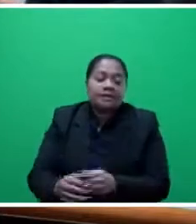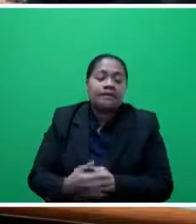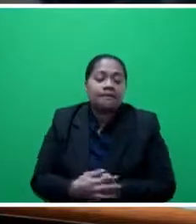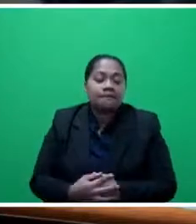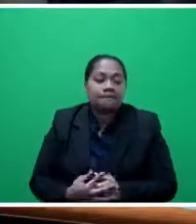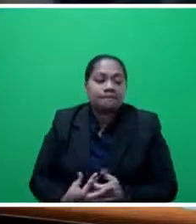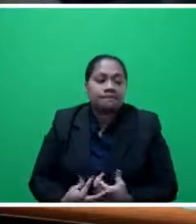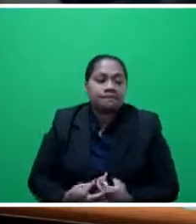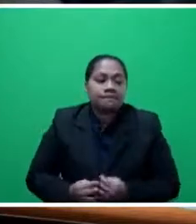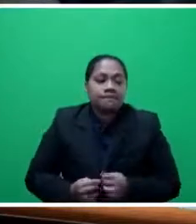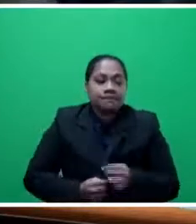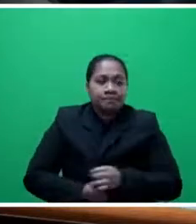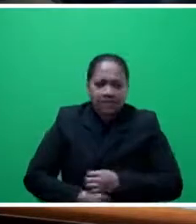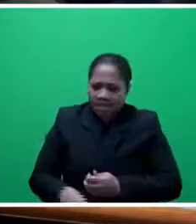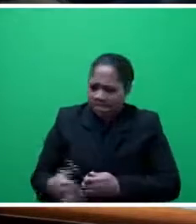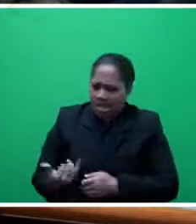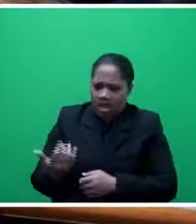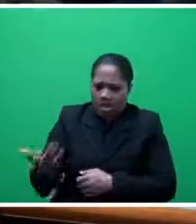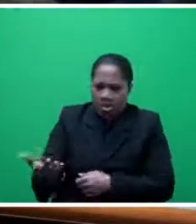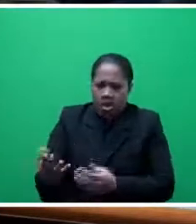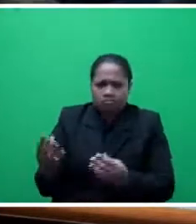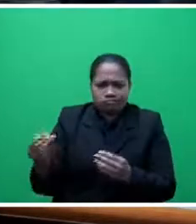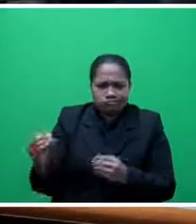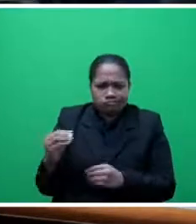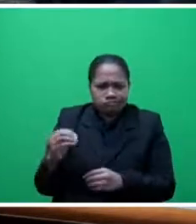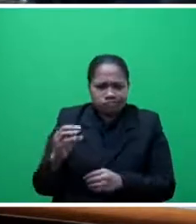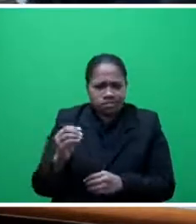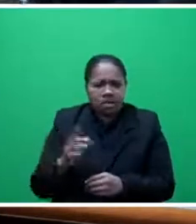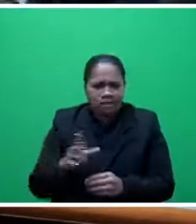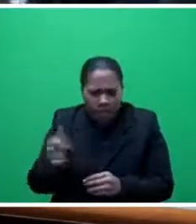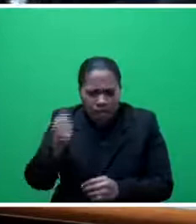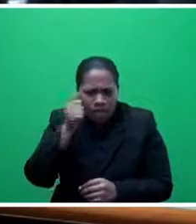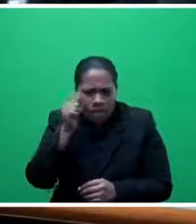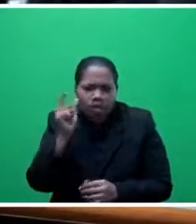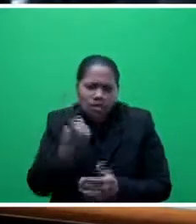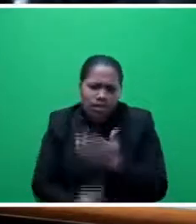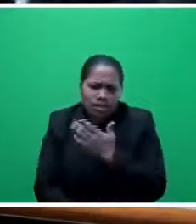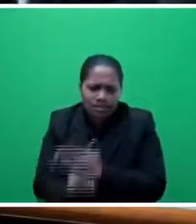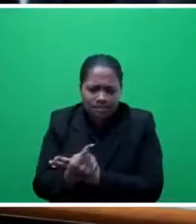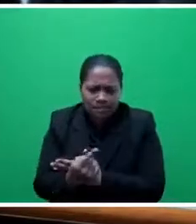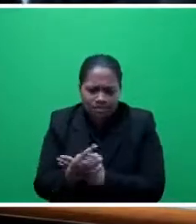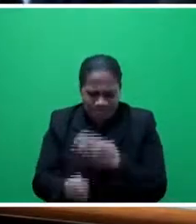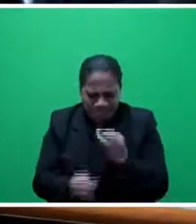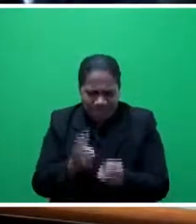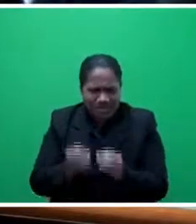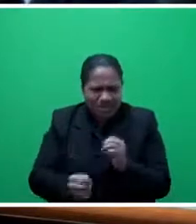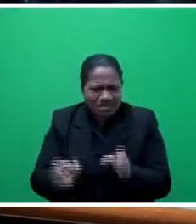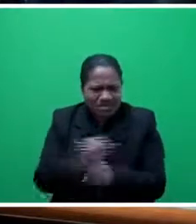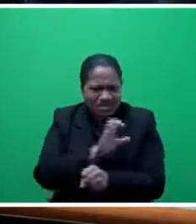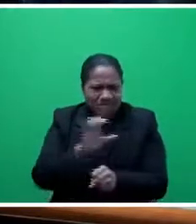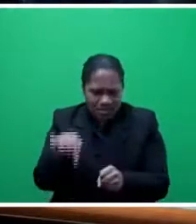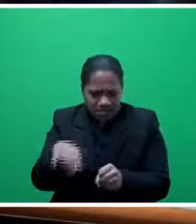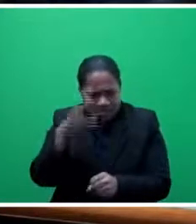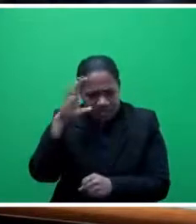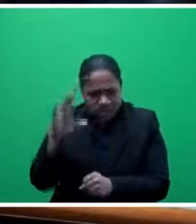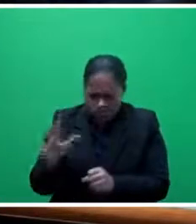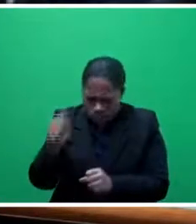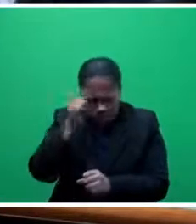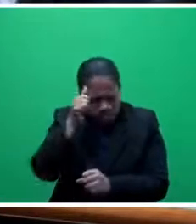he's making a lot of noise, but he knows what's happening to the dairy industry in this country. He knows